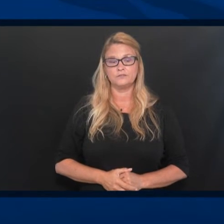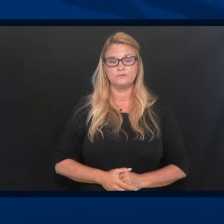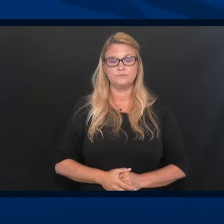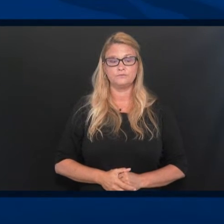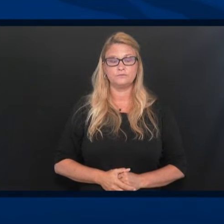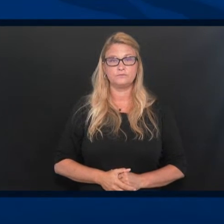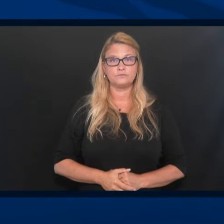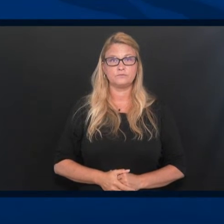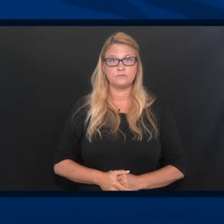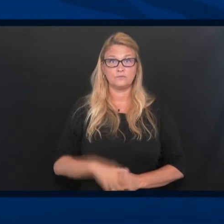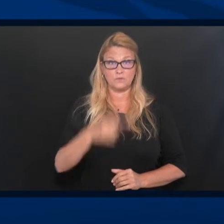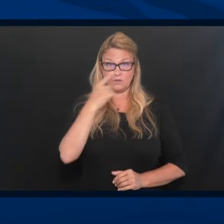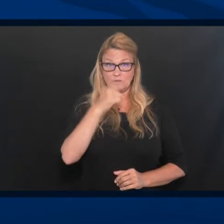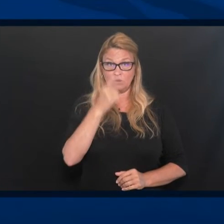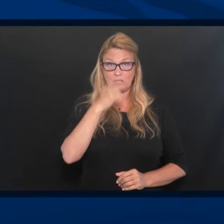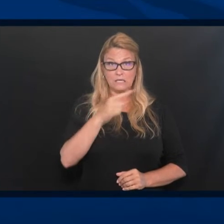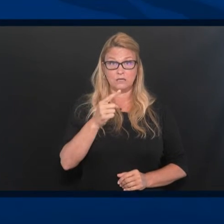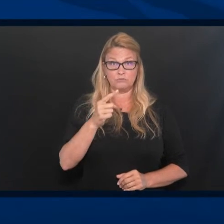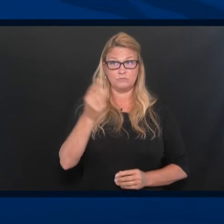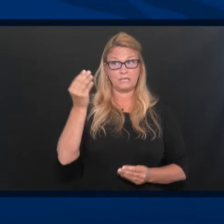you could give us